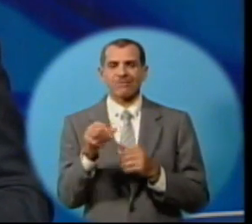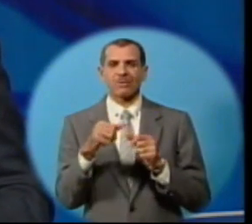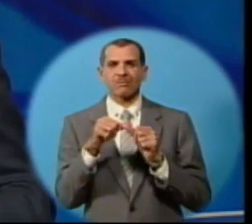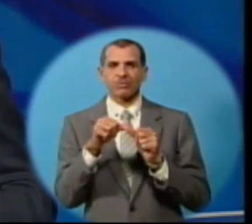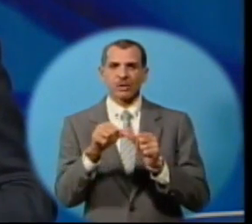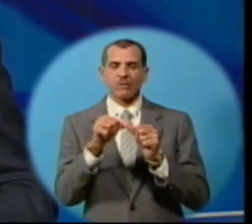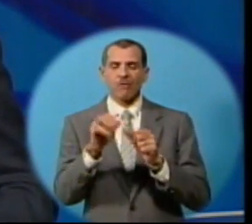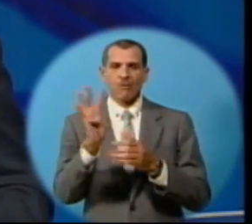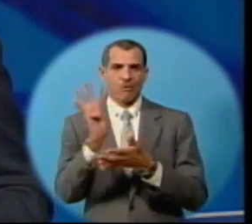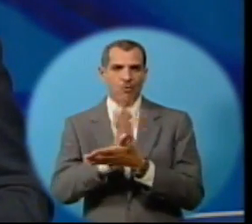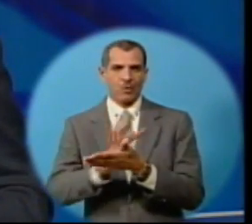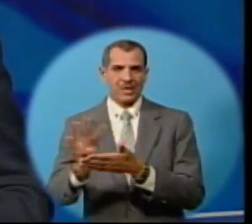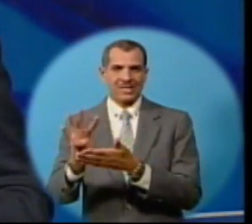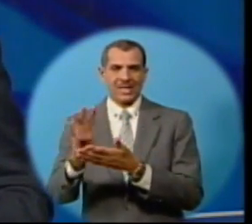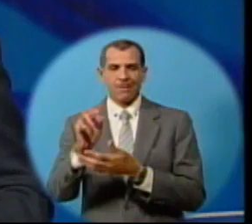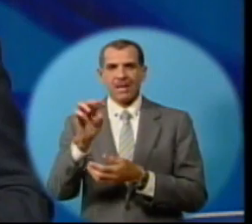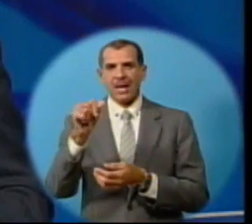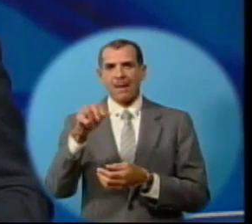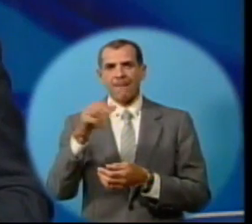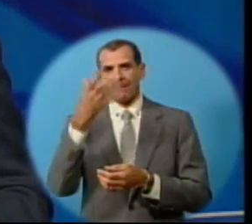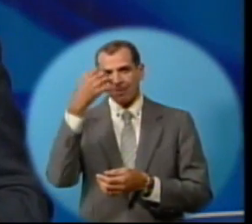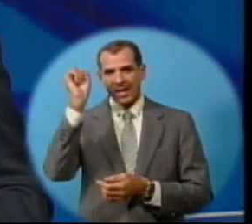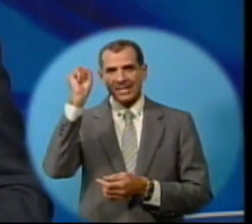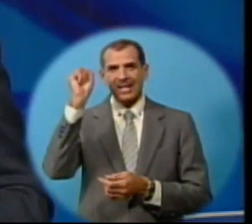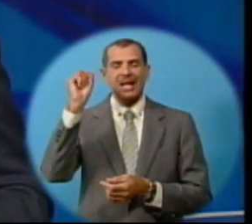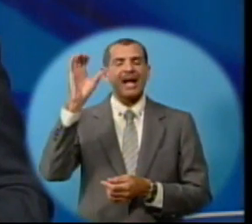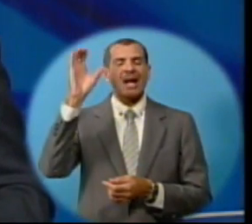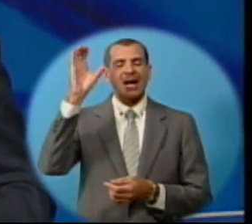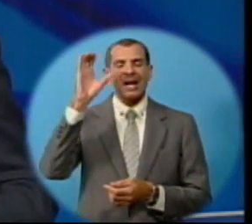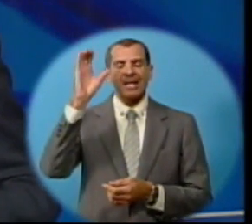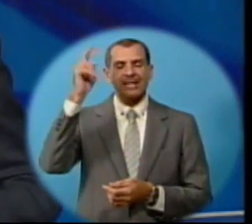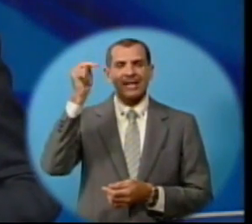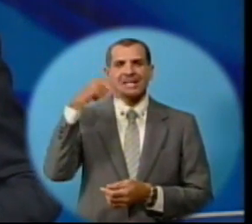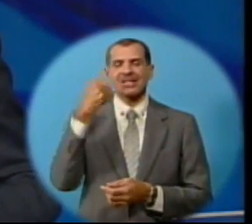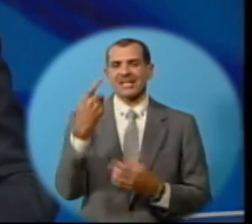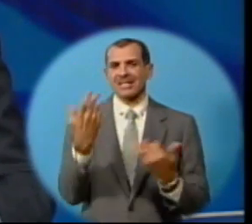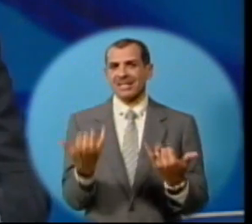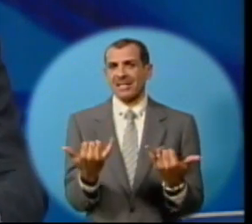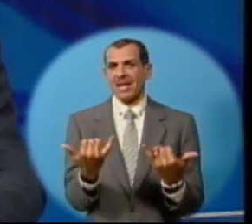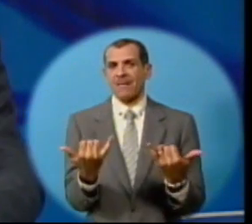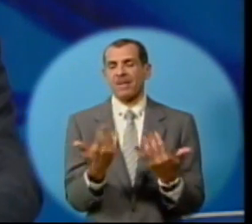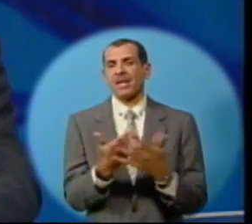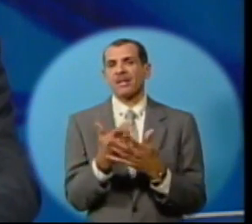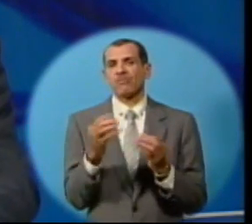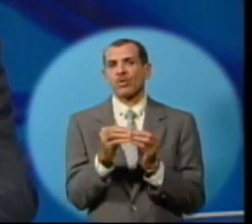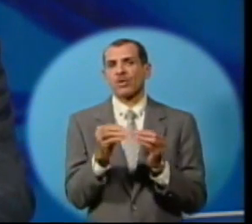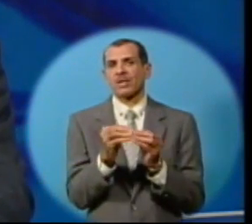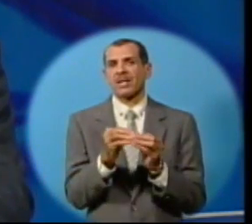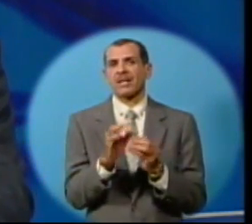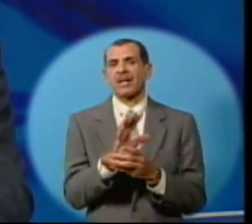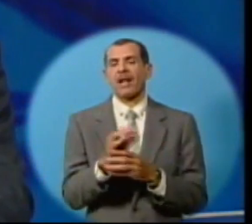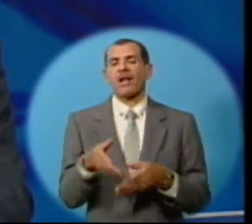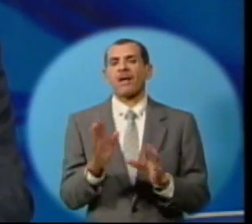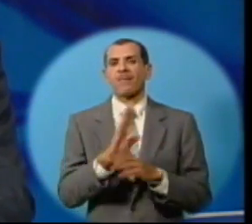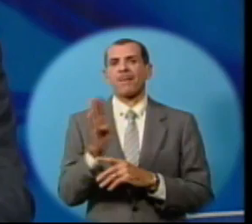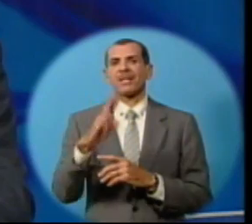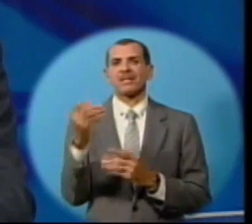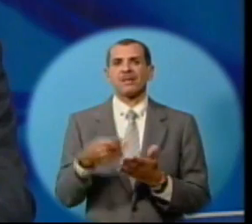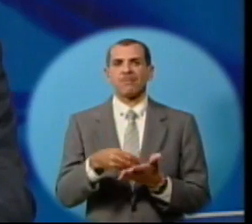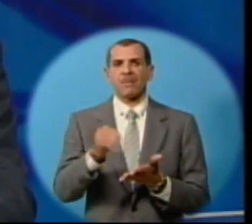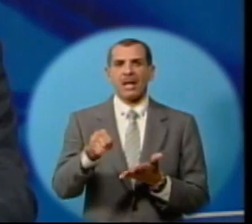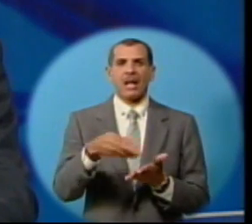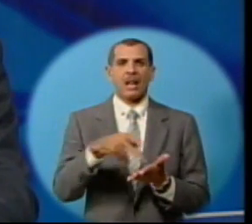next 4 weeks, and BMA President Carlene Nichols says that this time around, it is much more than getting Barbadians to buy